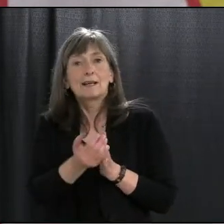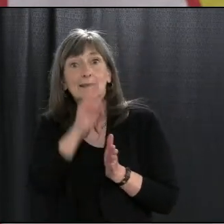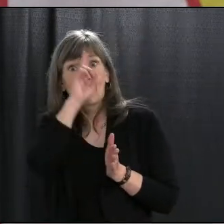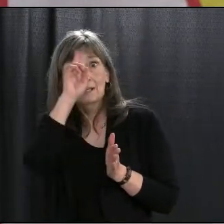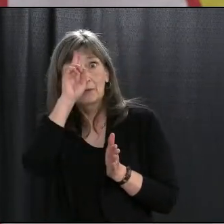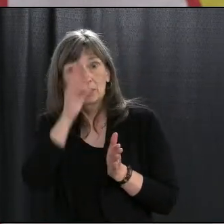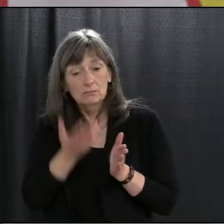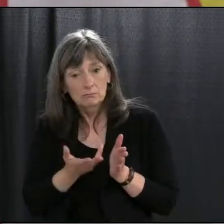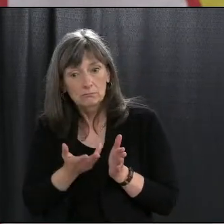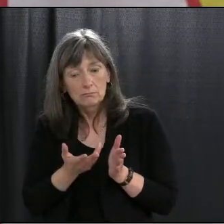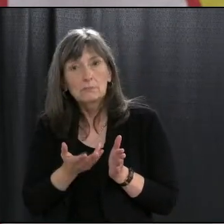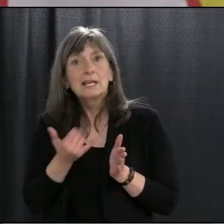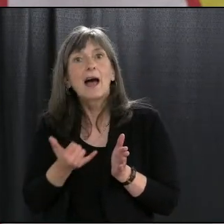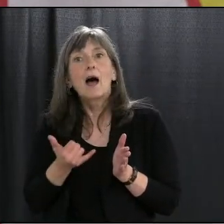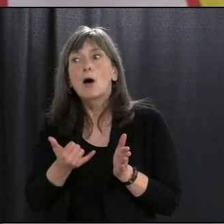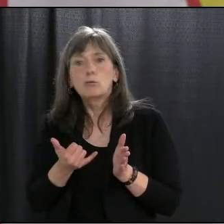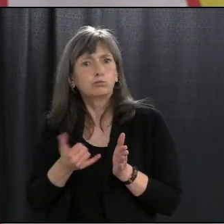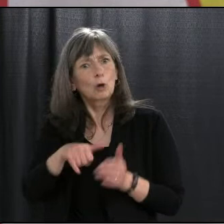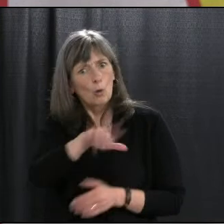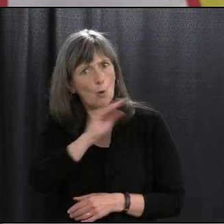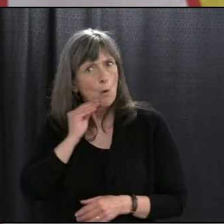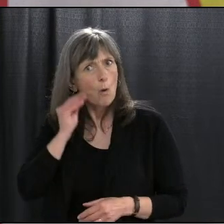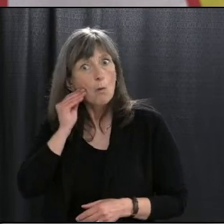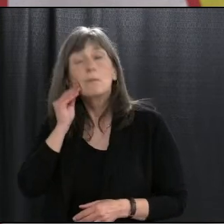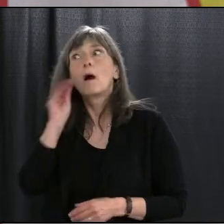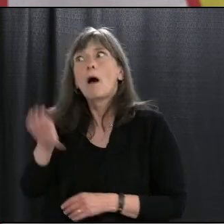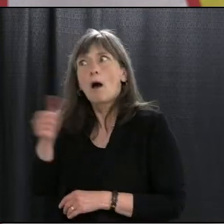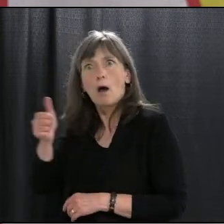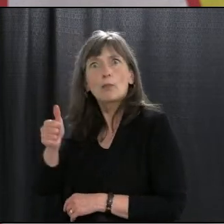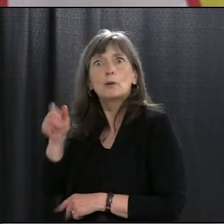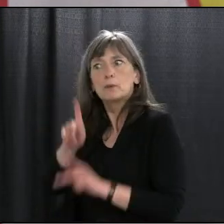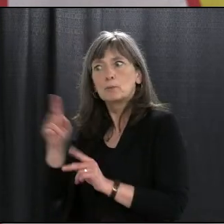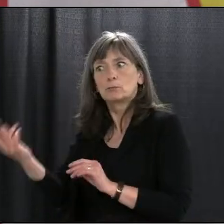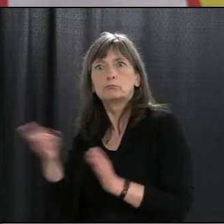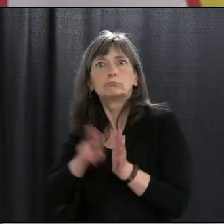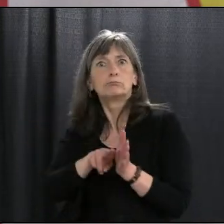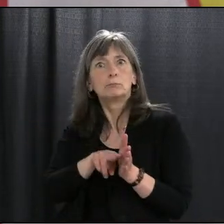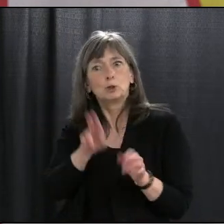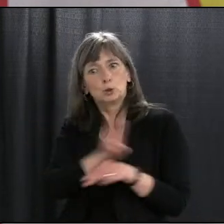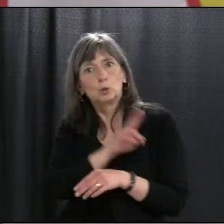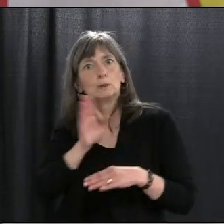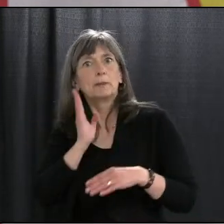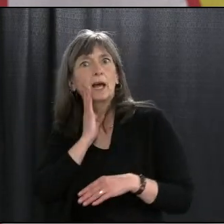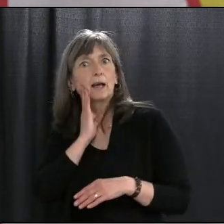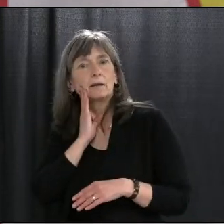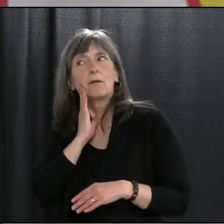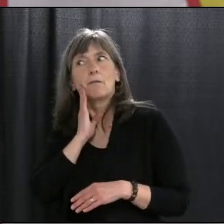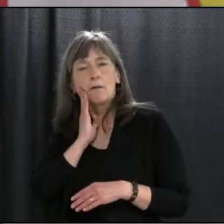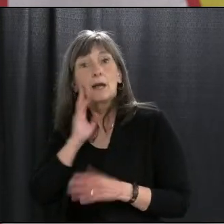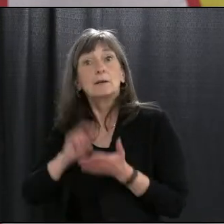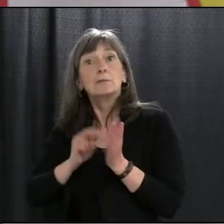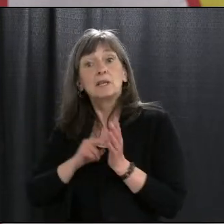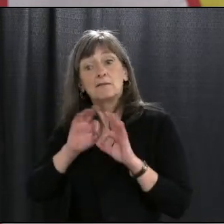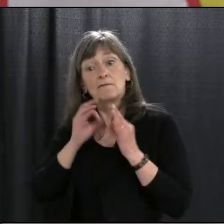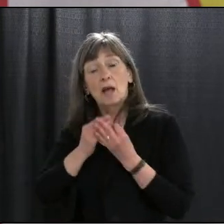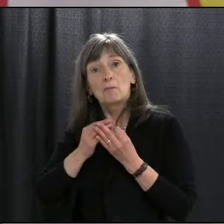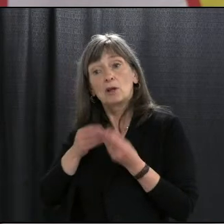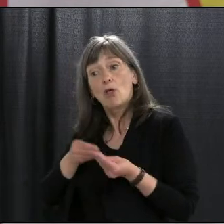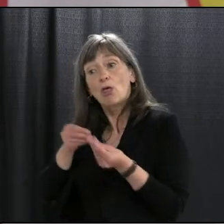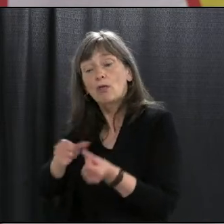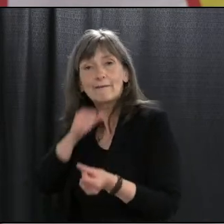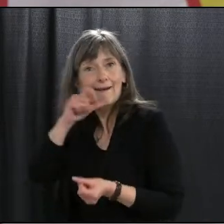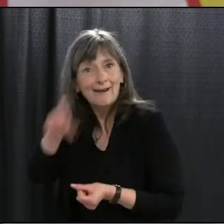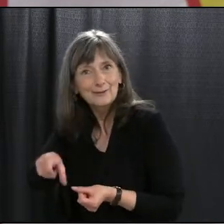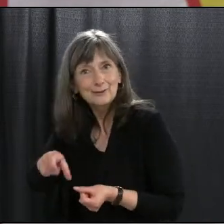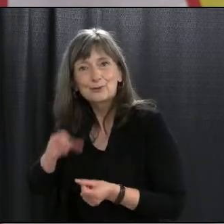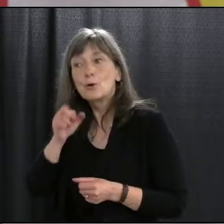made available for other patients. These programs have decreased expenses for families and support persons who would